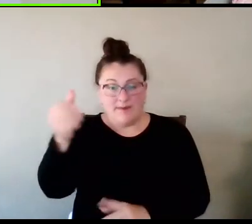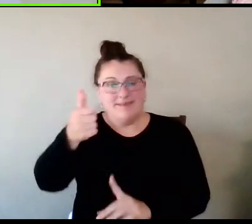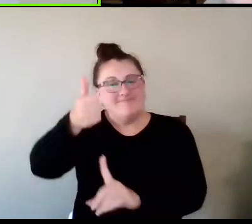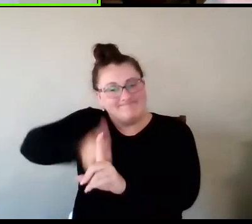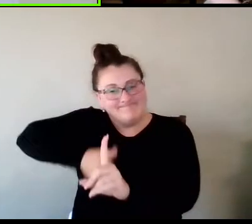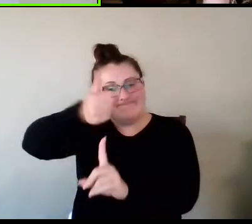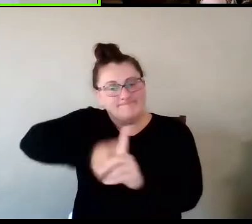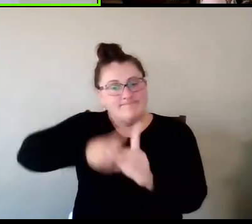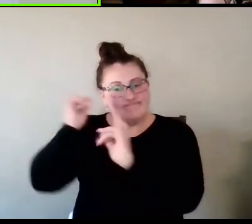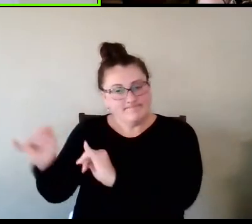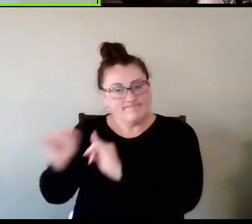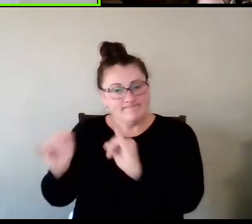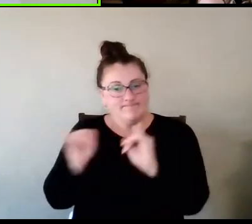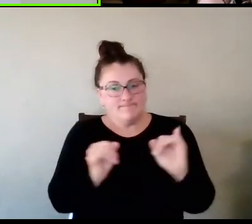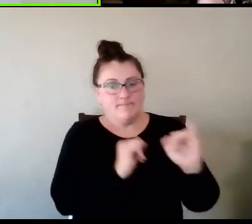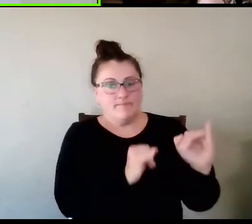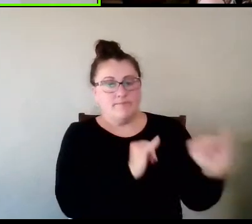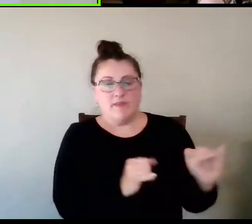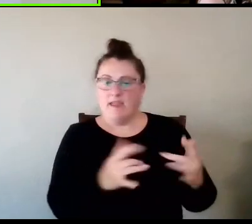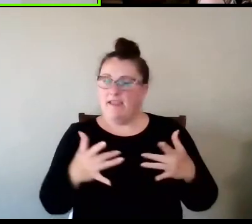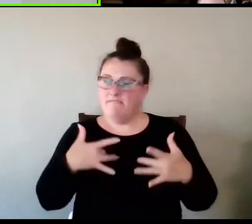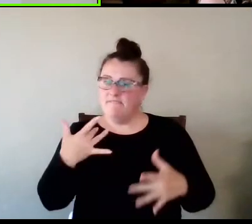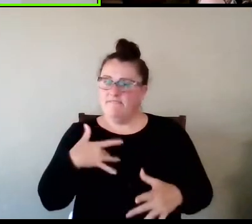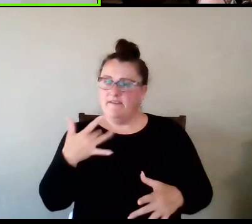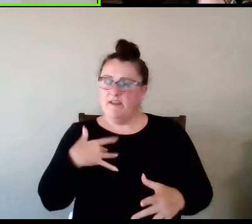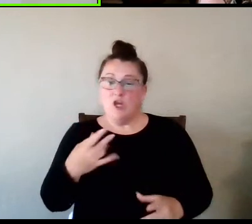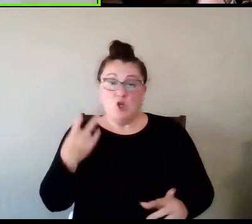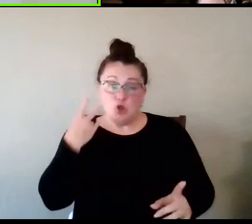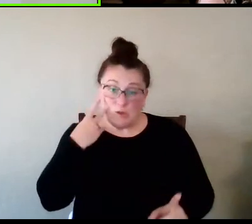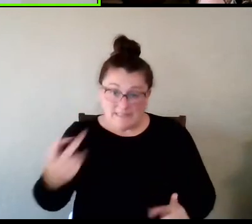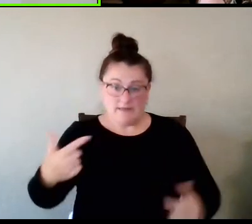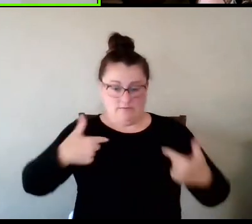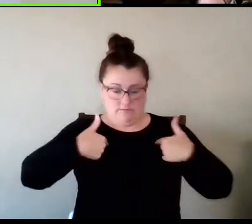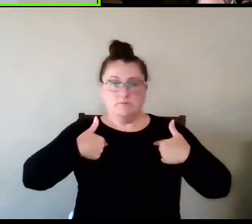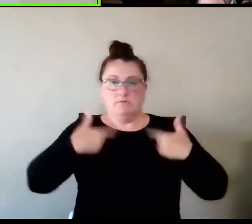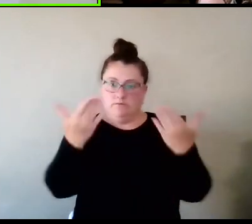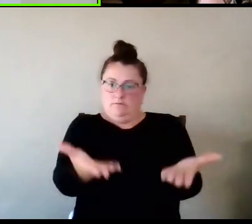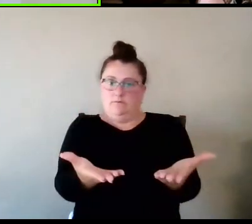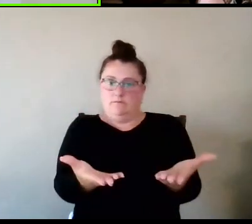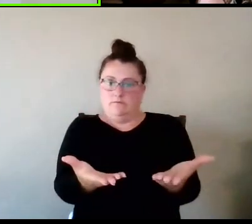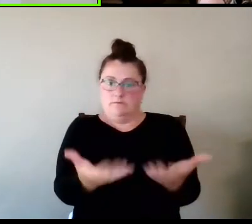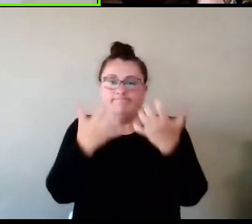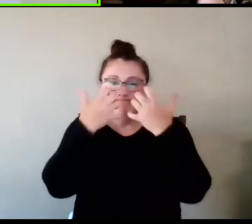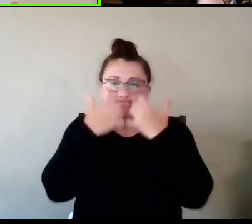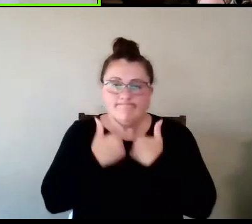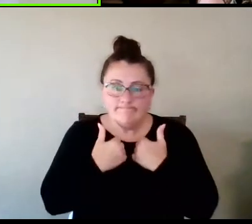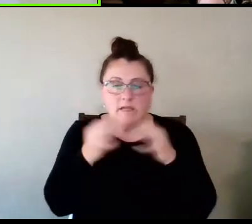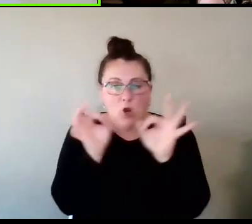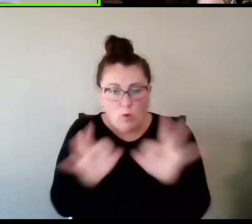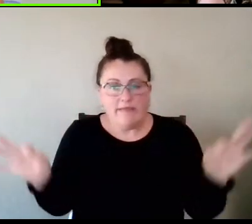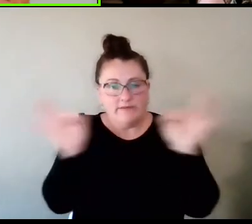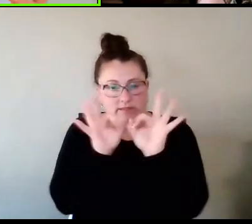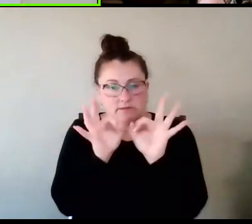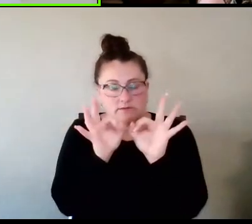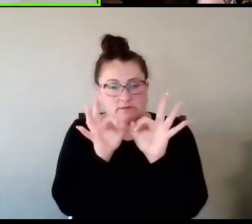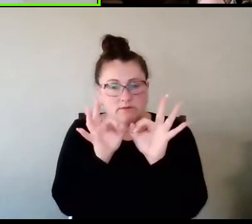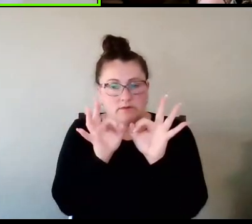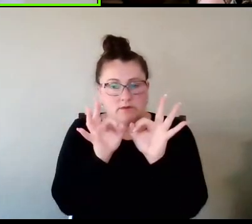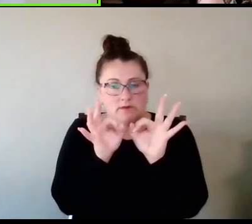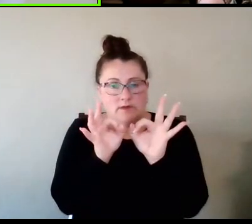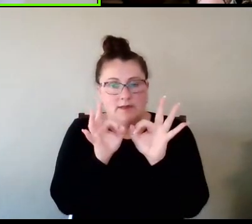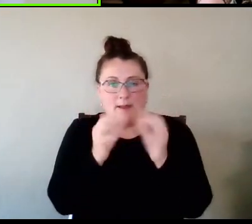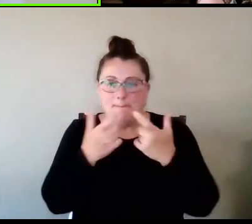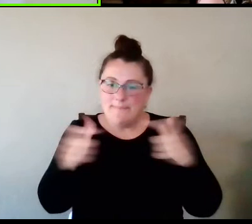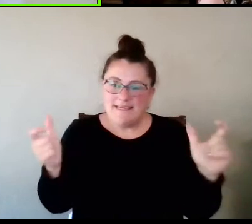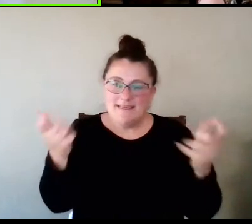individual, you know, can feel that they are seen, that they exist, that they matter, and that they can be the biggest, most